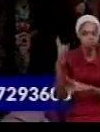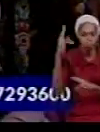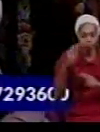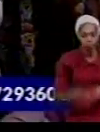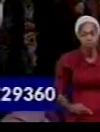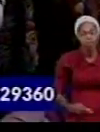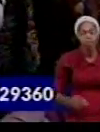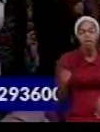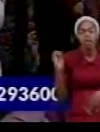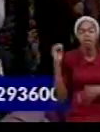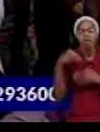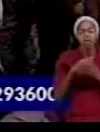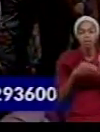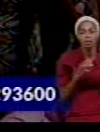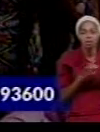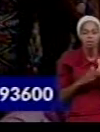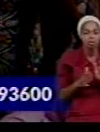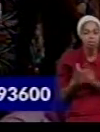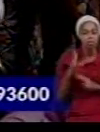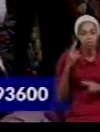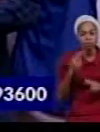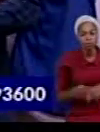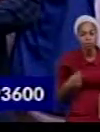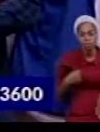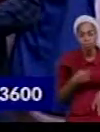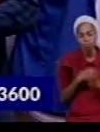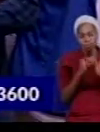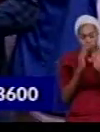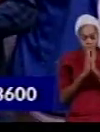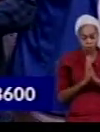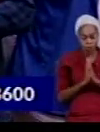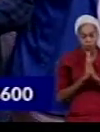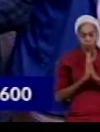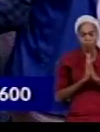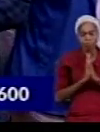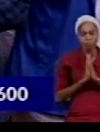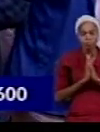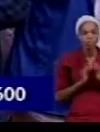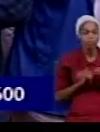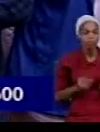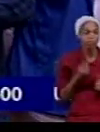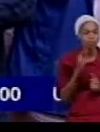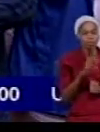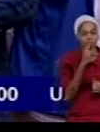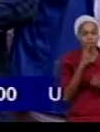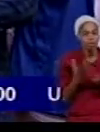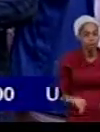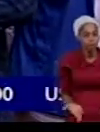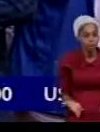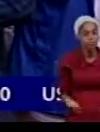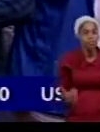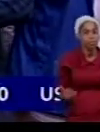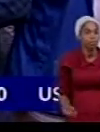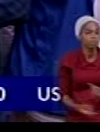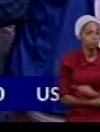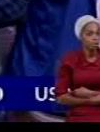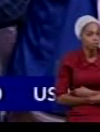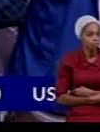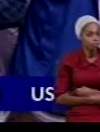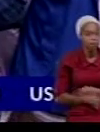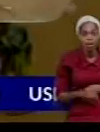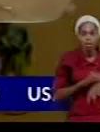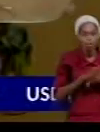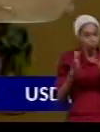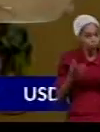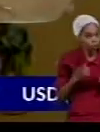In Jesus' name we pray. You are here today. I don't know what you need from the